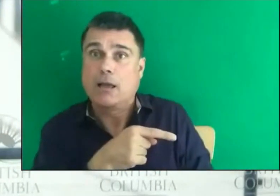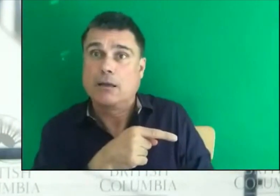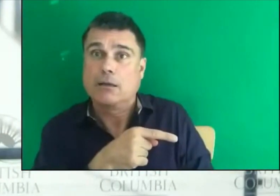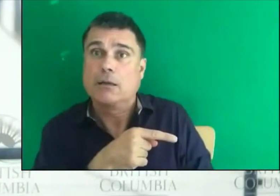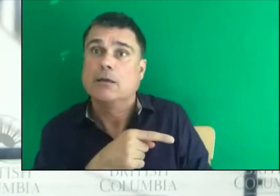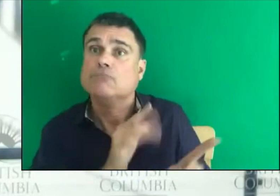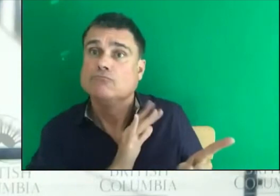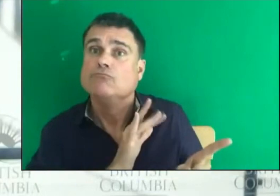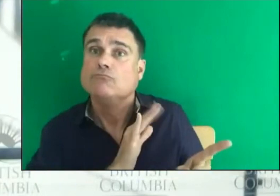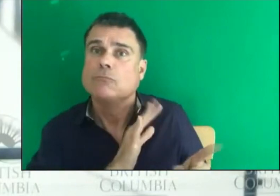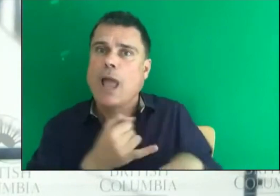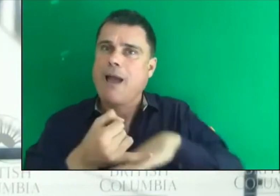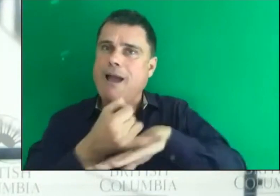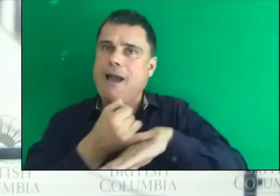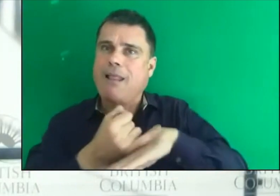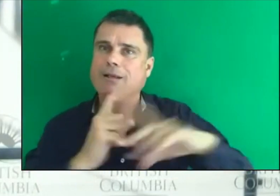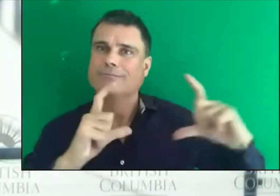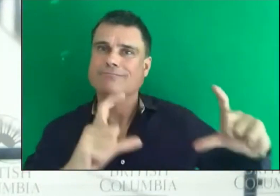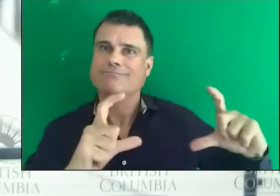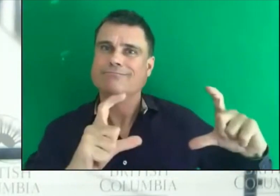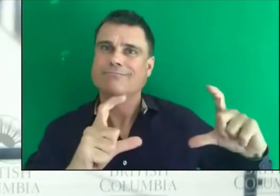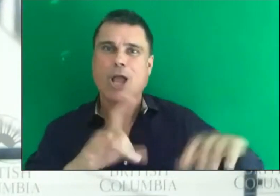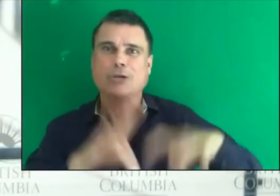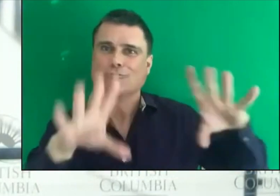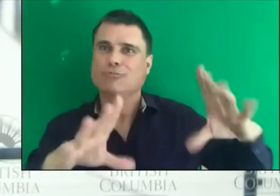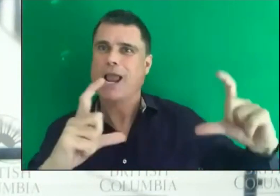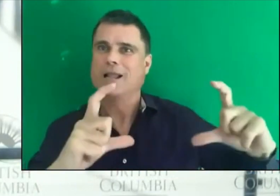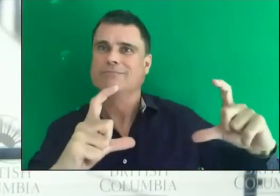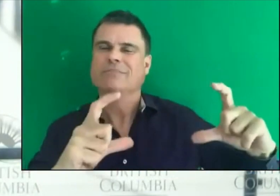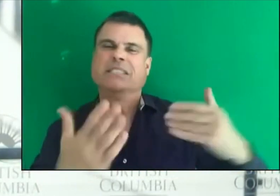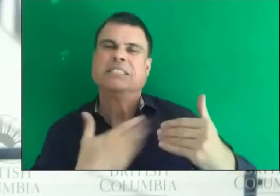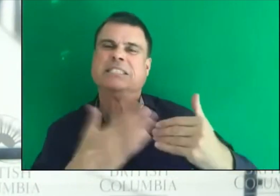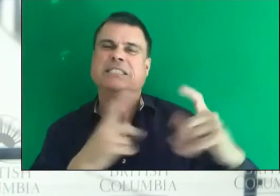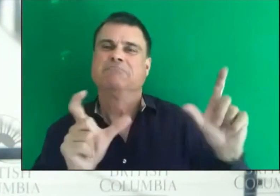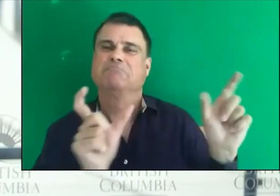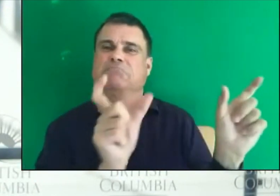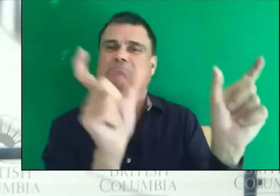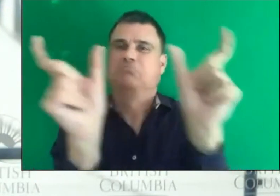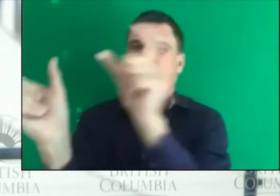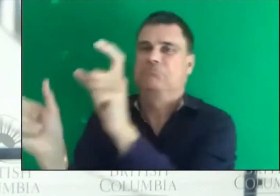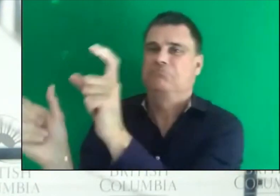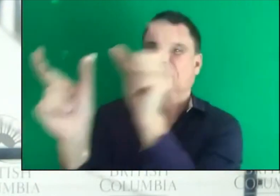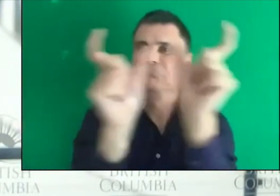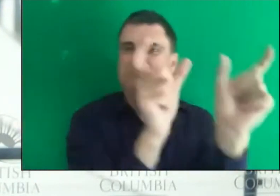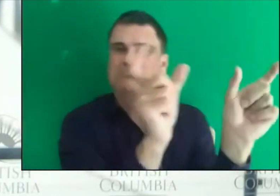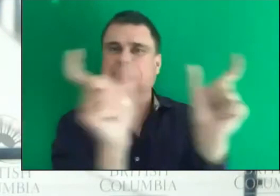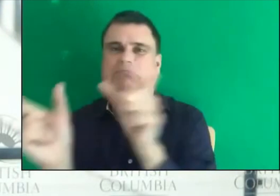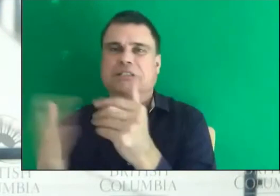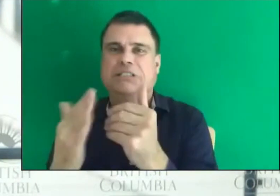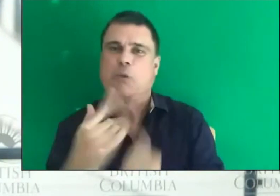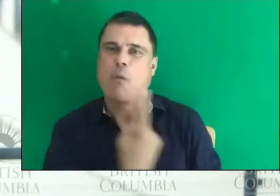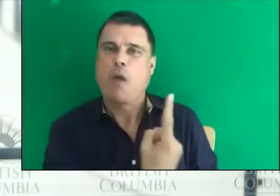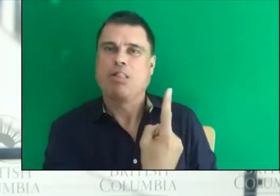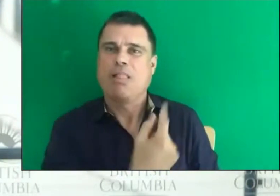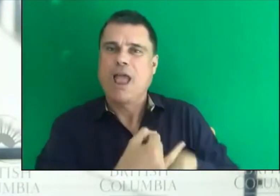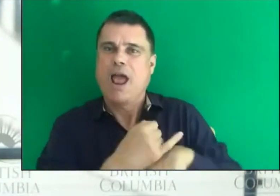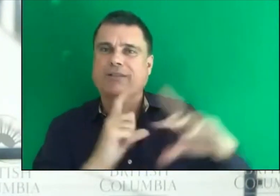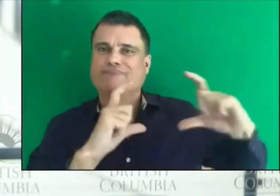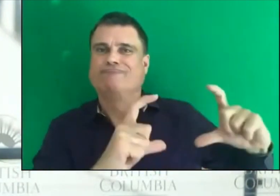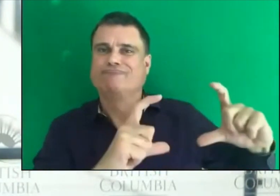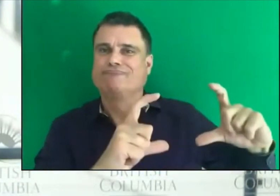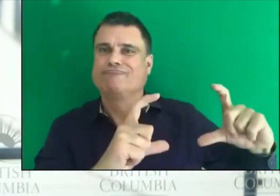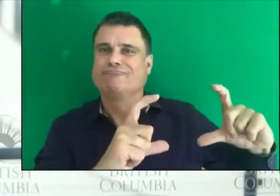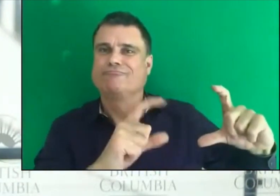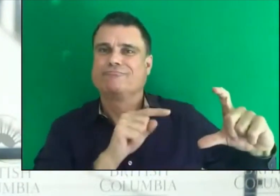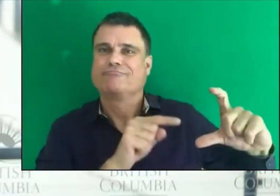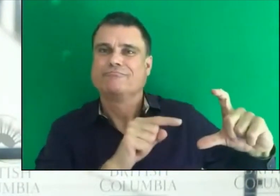here. They have worked before, so we are taking a measured approach. Very aware of what happened in